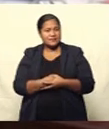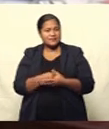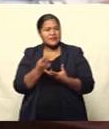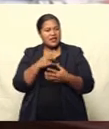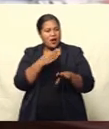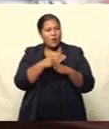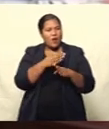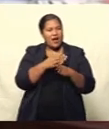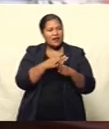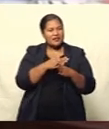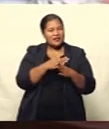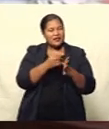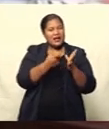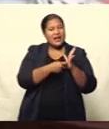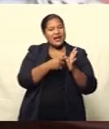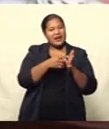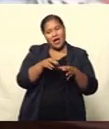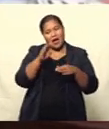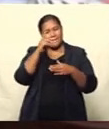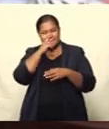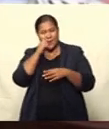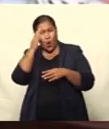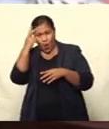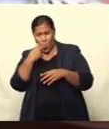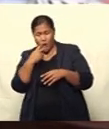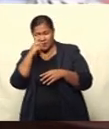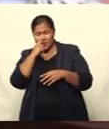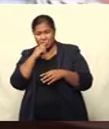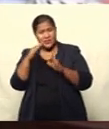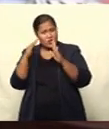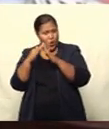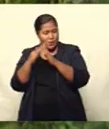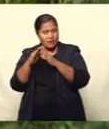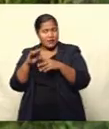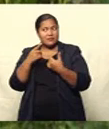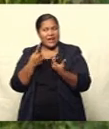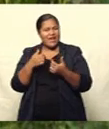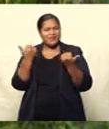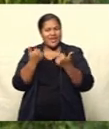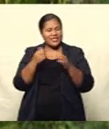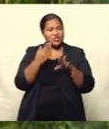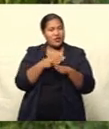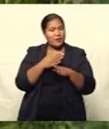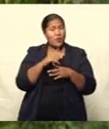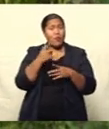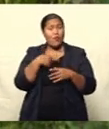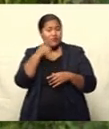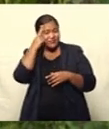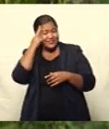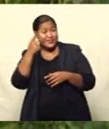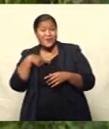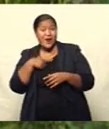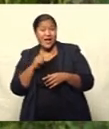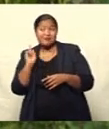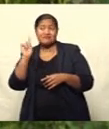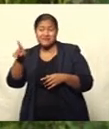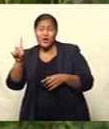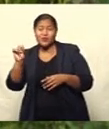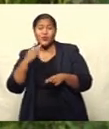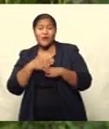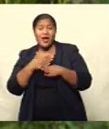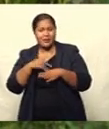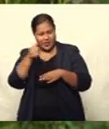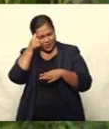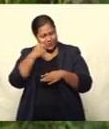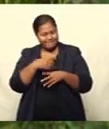residential halls people, so I had a couple of jobs. And one of the reasons why I had to take up the jobs is because I always knew at the